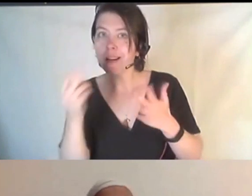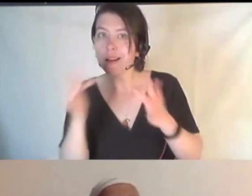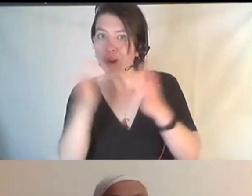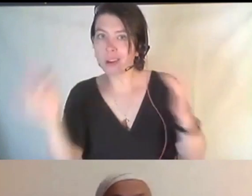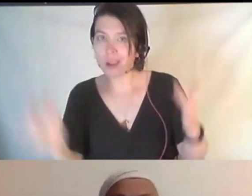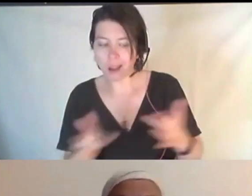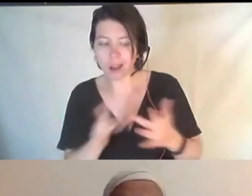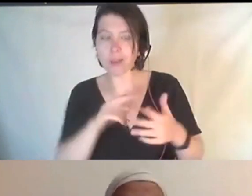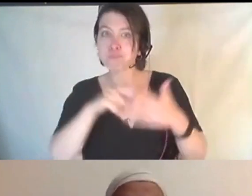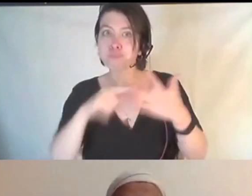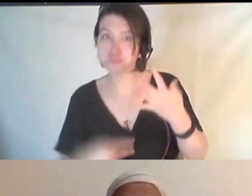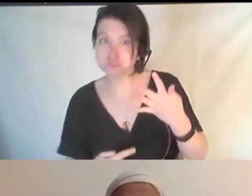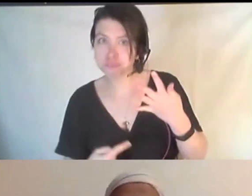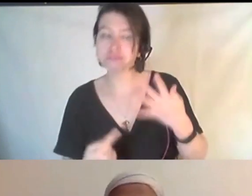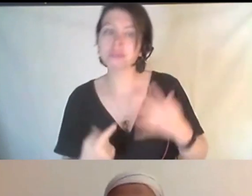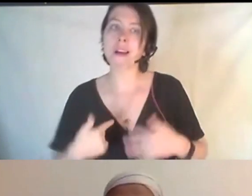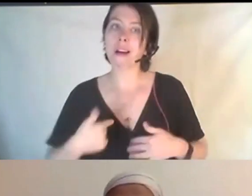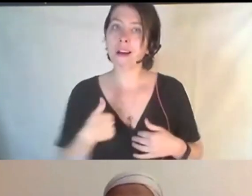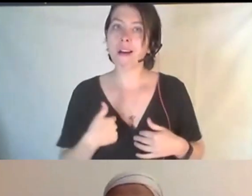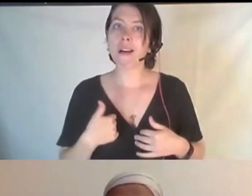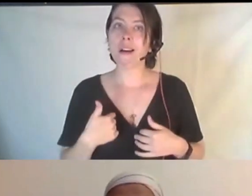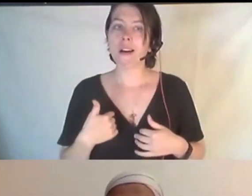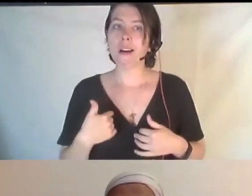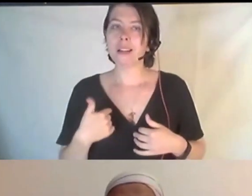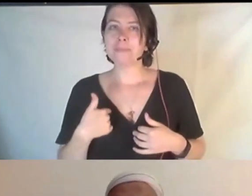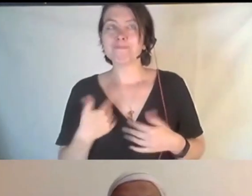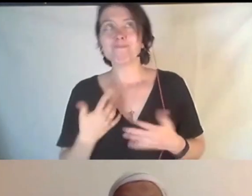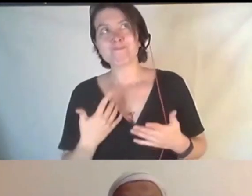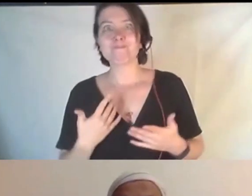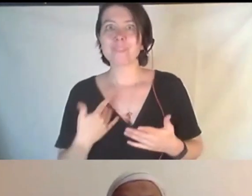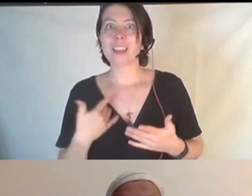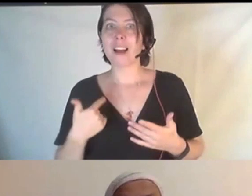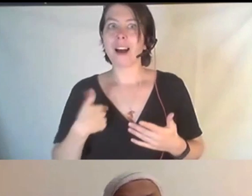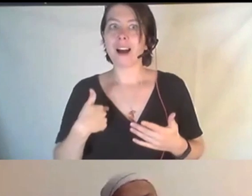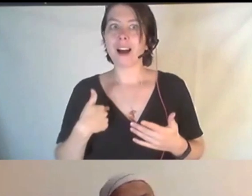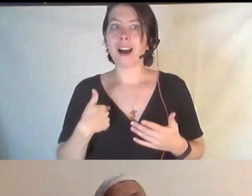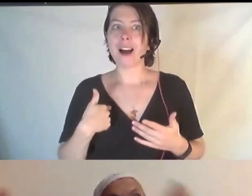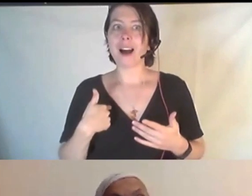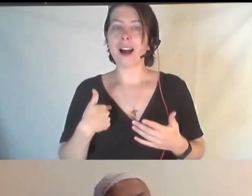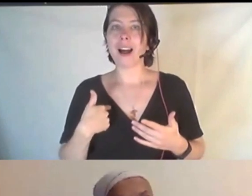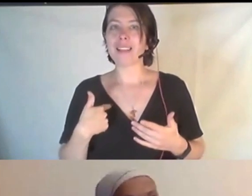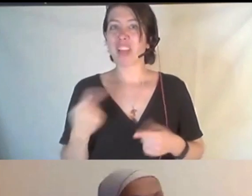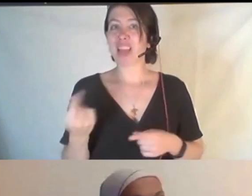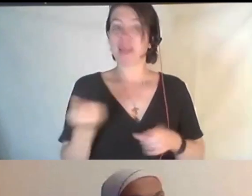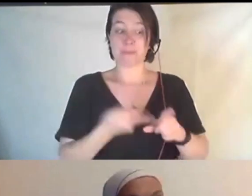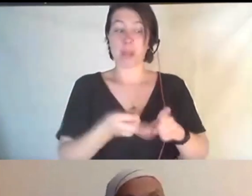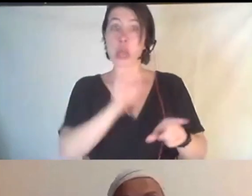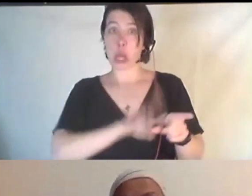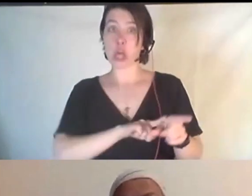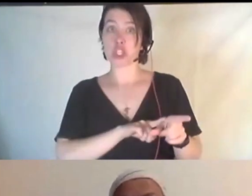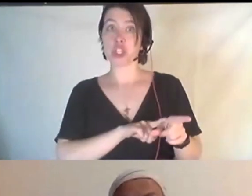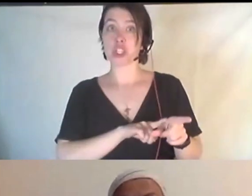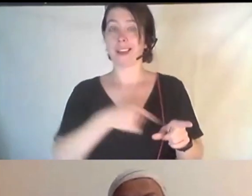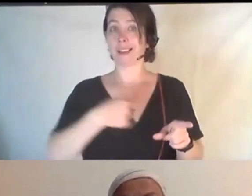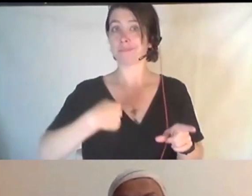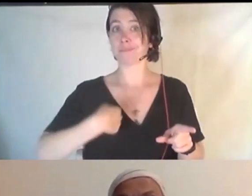And it was actually, I kind of, you know, part of me, I could reel out the stuff that I might have said last year about how Naina was